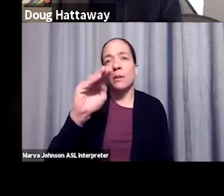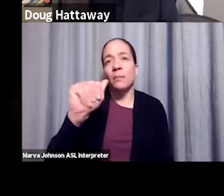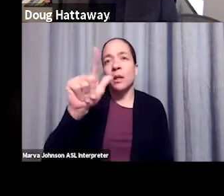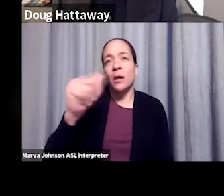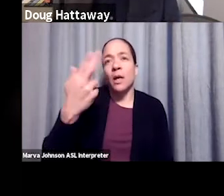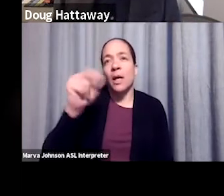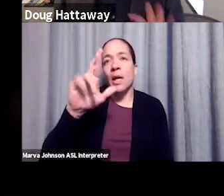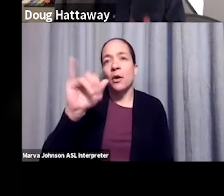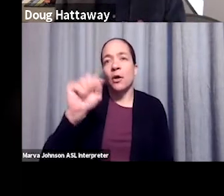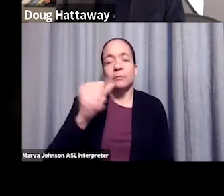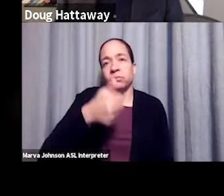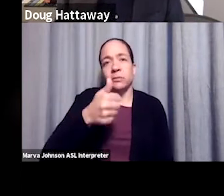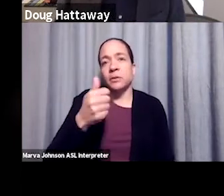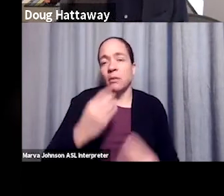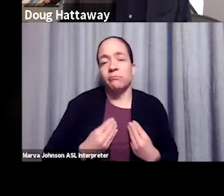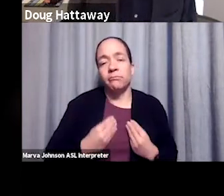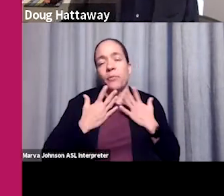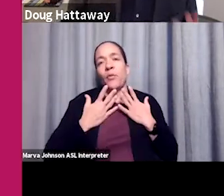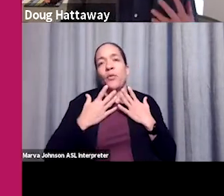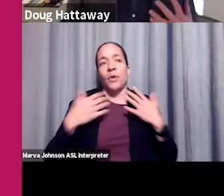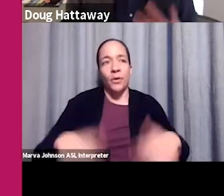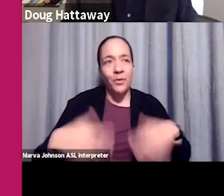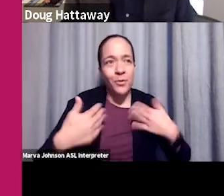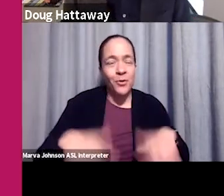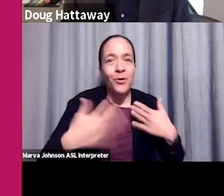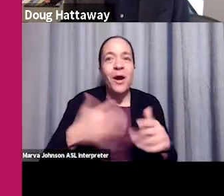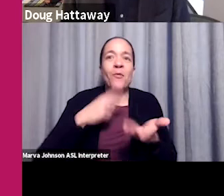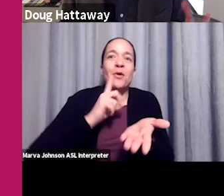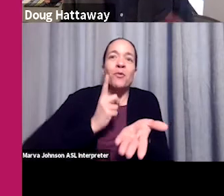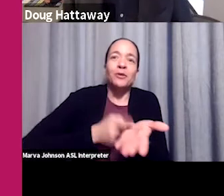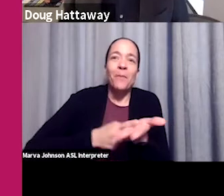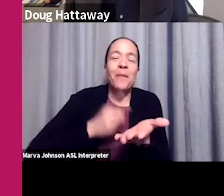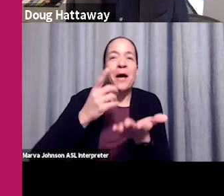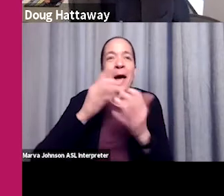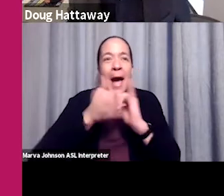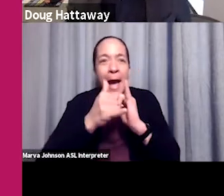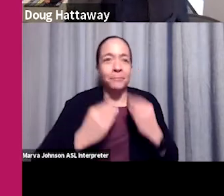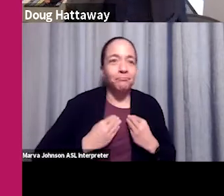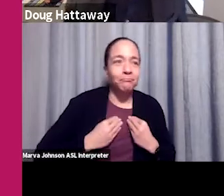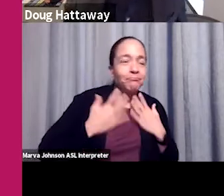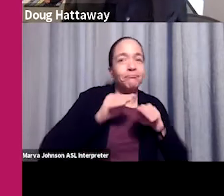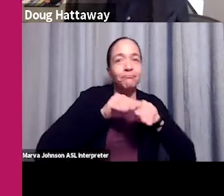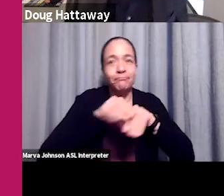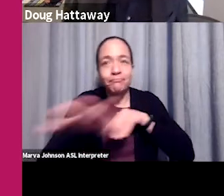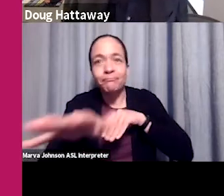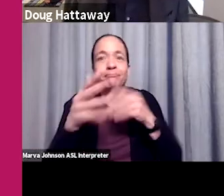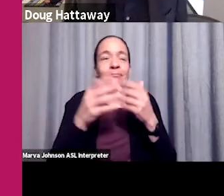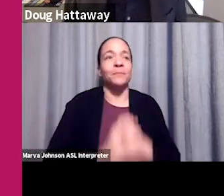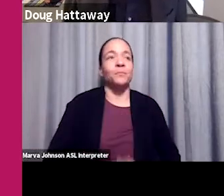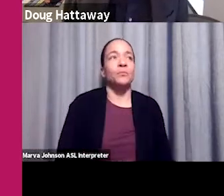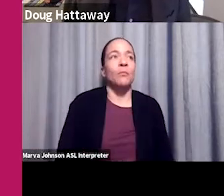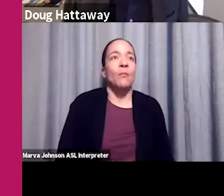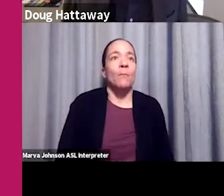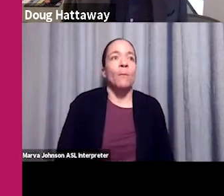going to talk a little more about the science of aspiration that informs what we're thinking. Here's an example of what you're going to find in the